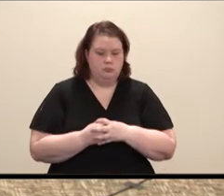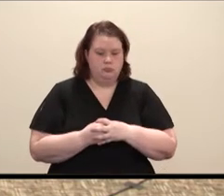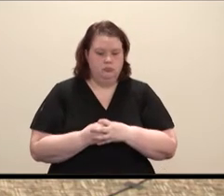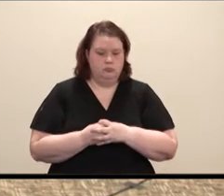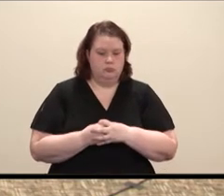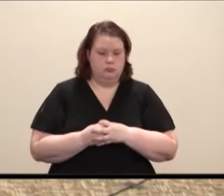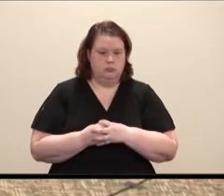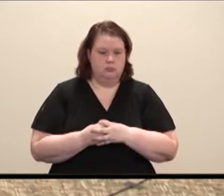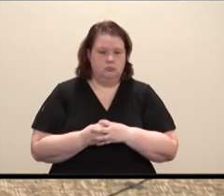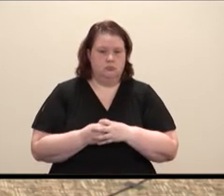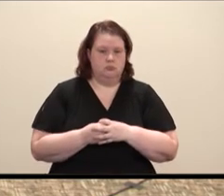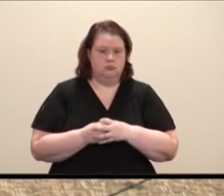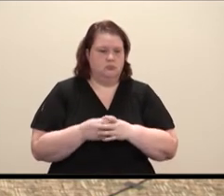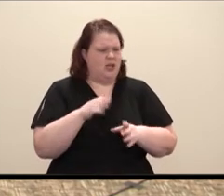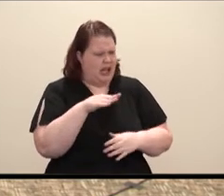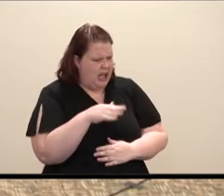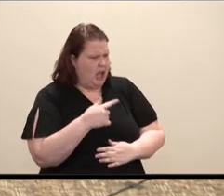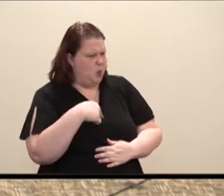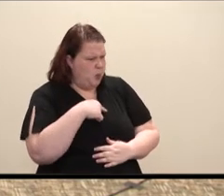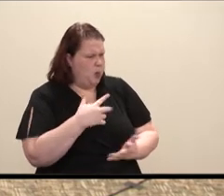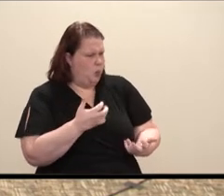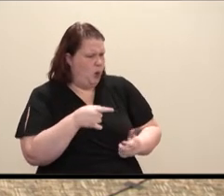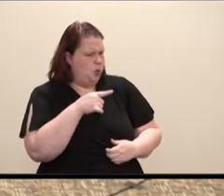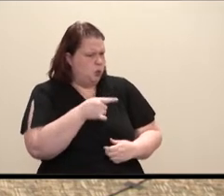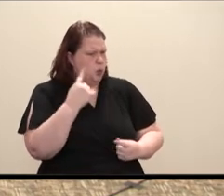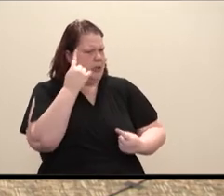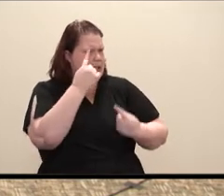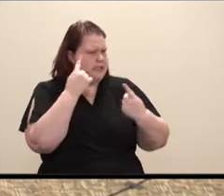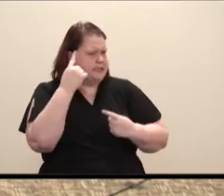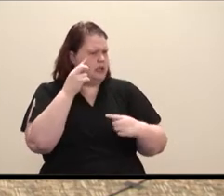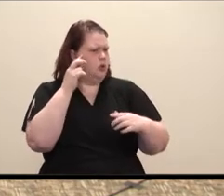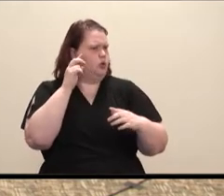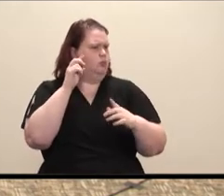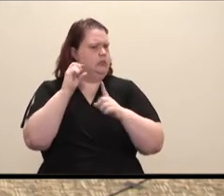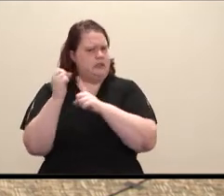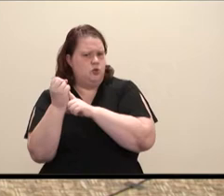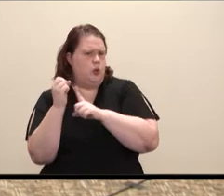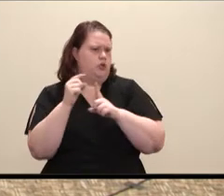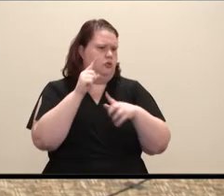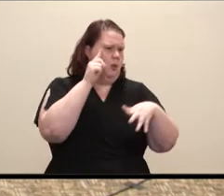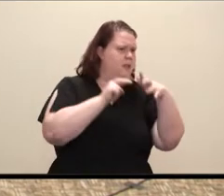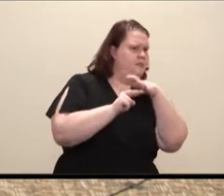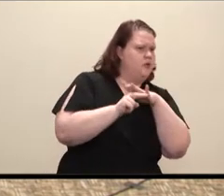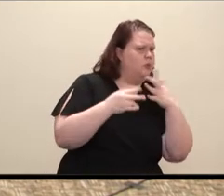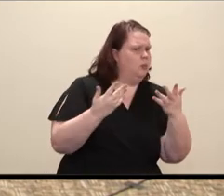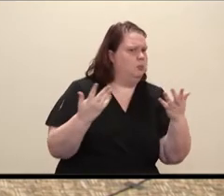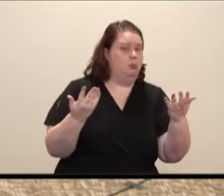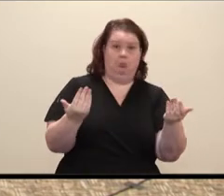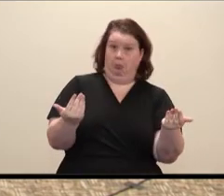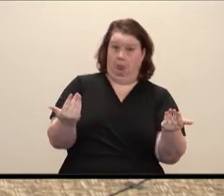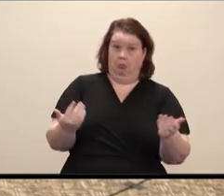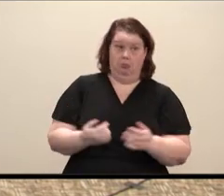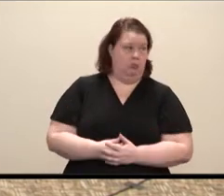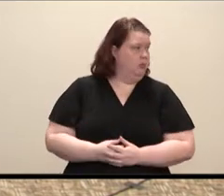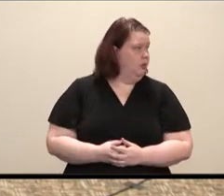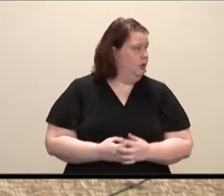hey, we'd like for you to consider running this scenario or running this solution.